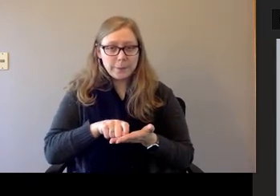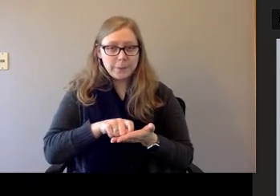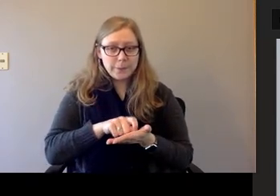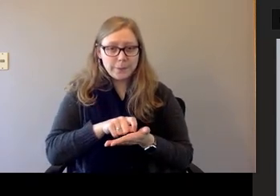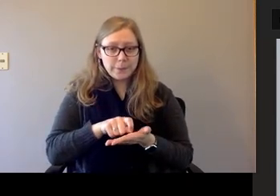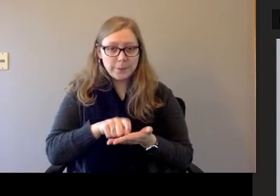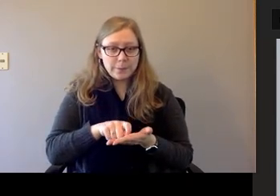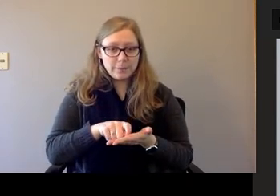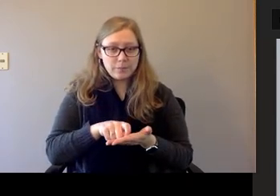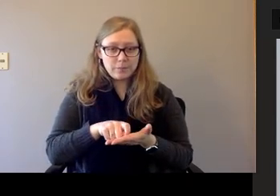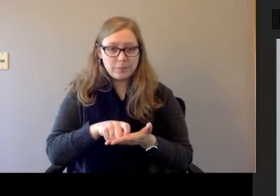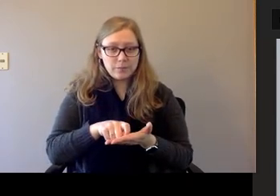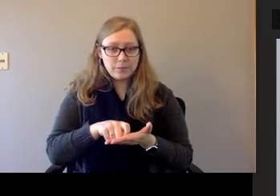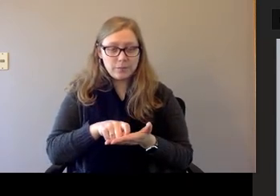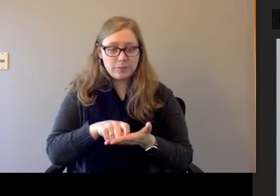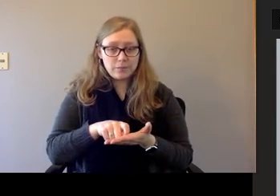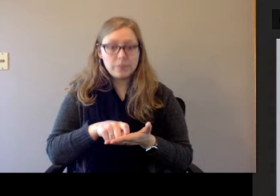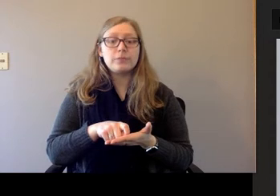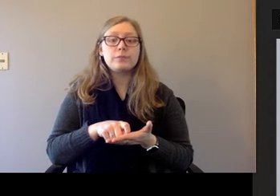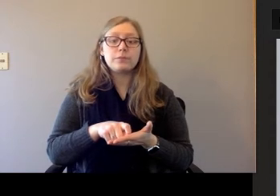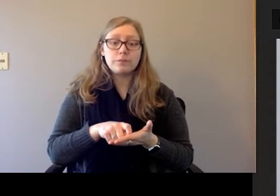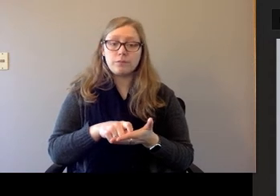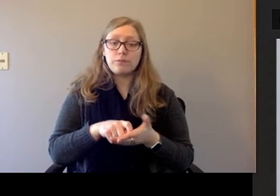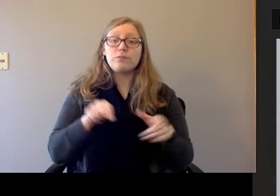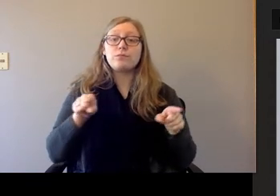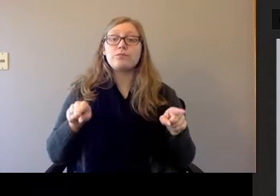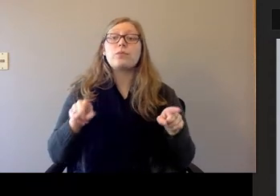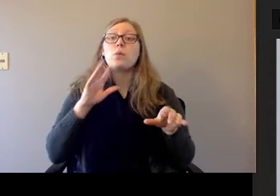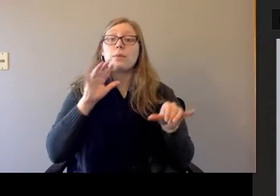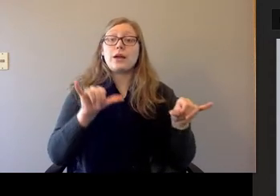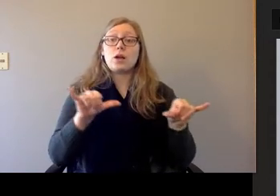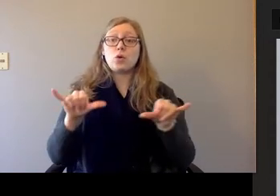are congruent to each other.